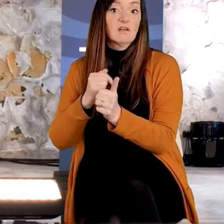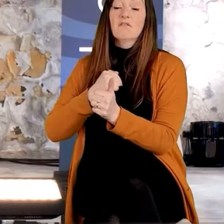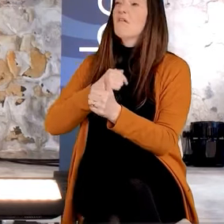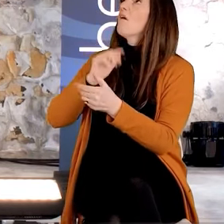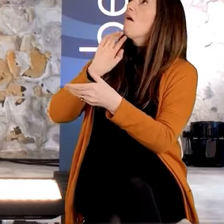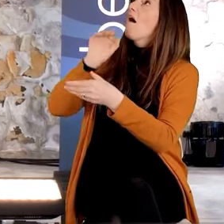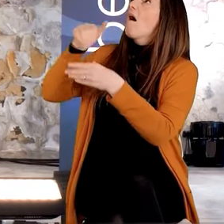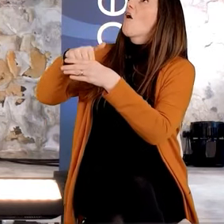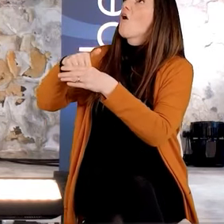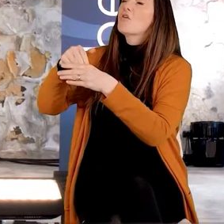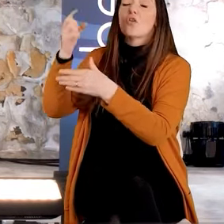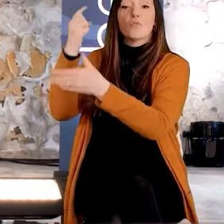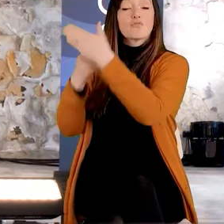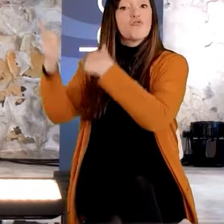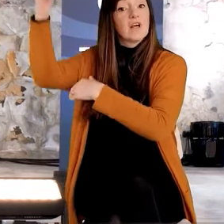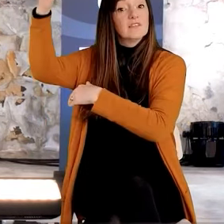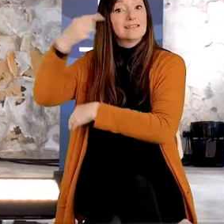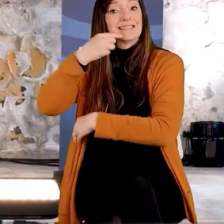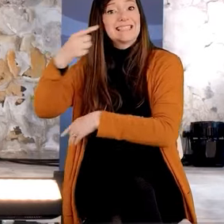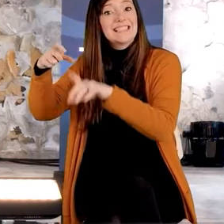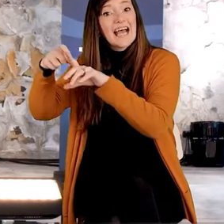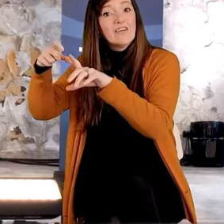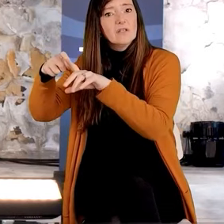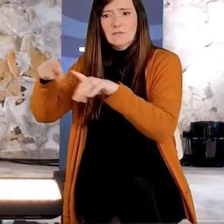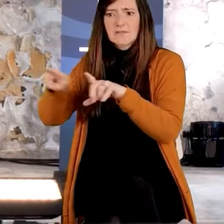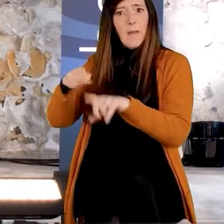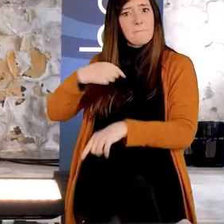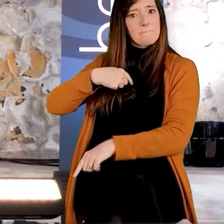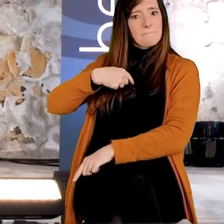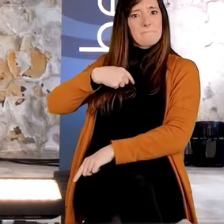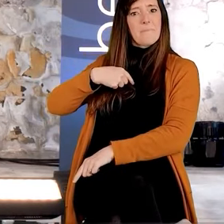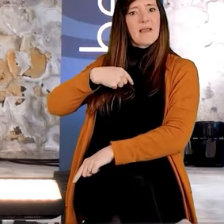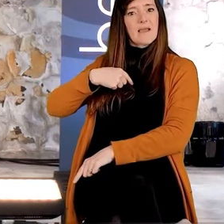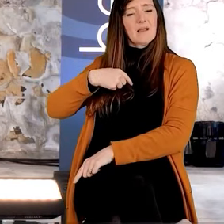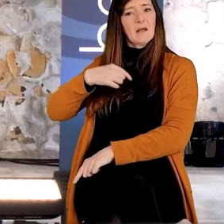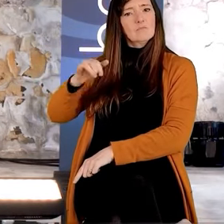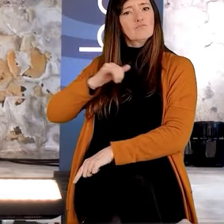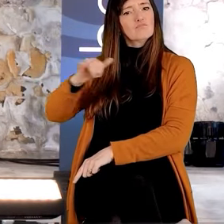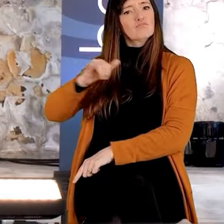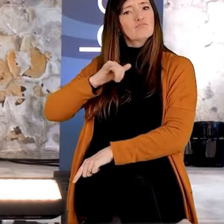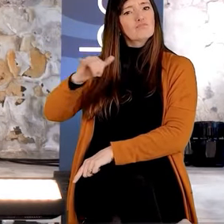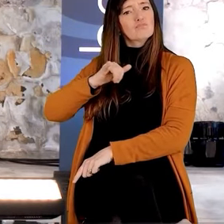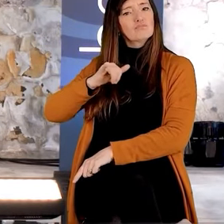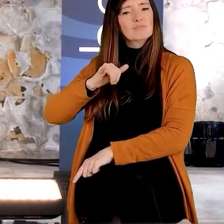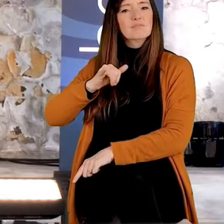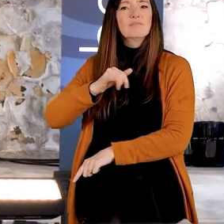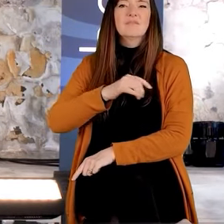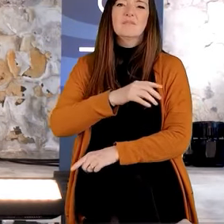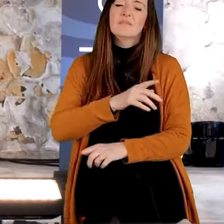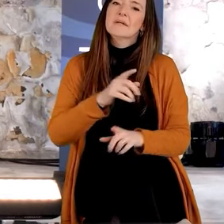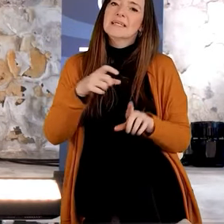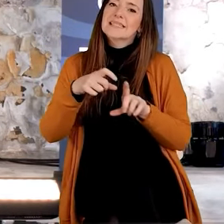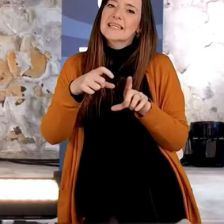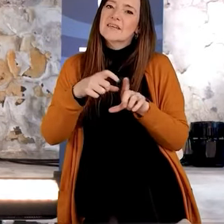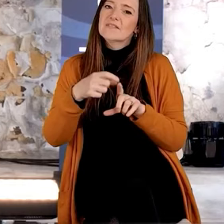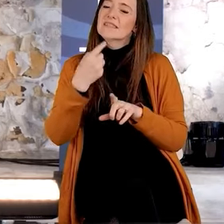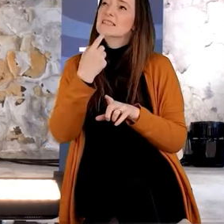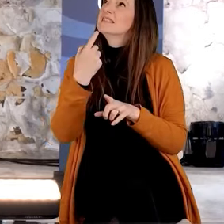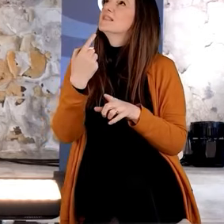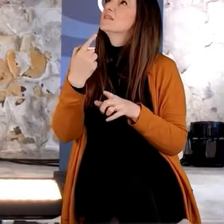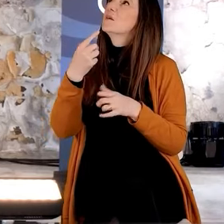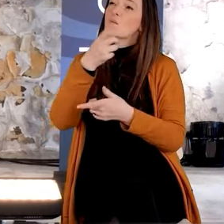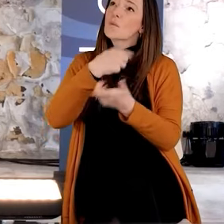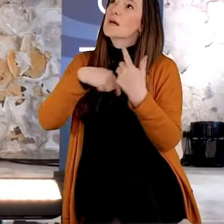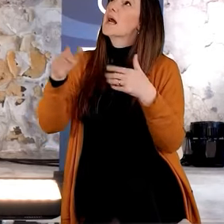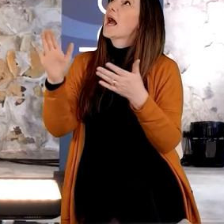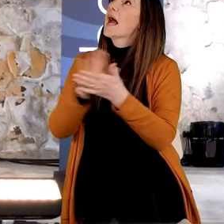And then I'm going to come into God's presence. Yeah, I'll come into God's presence because there are bad people out there. There are certainly bad people out there. But